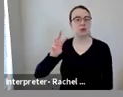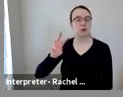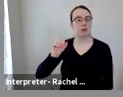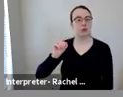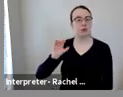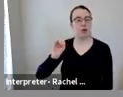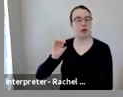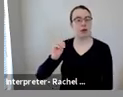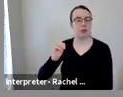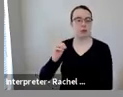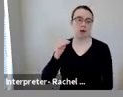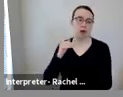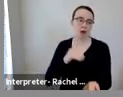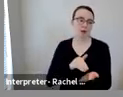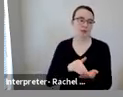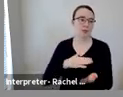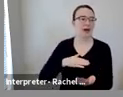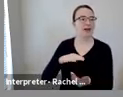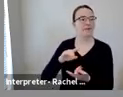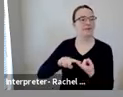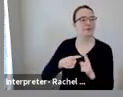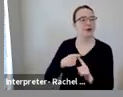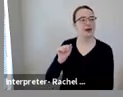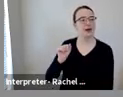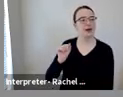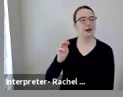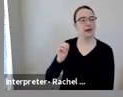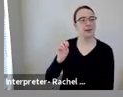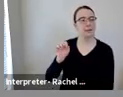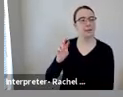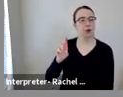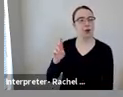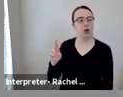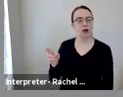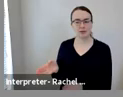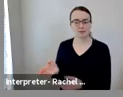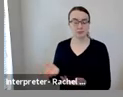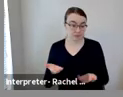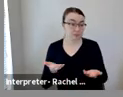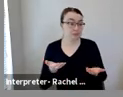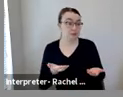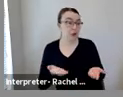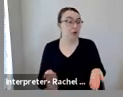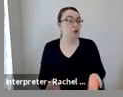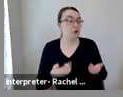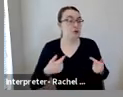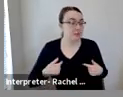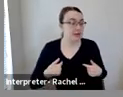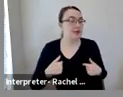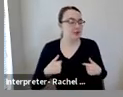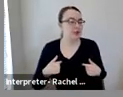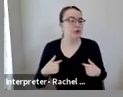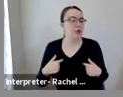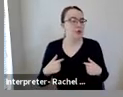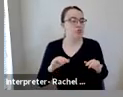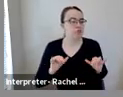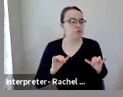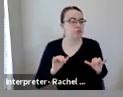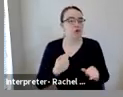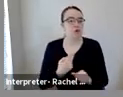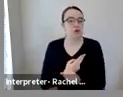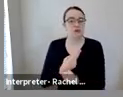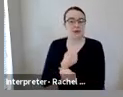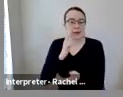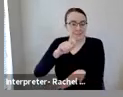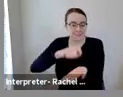Amber challenged me a lot, and Amber helped me to push a little farther with using a